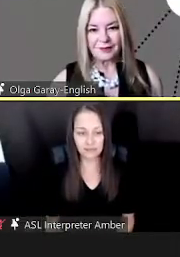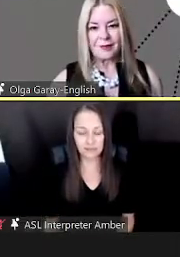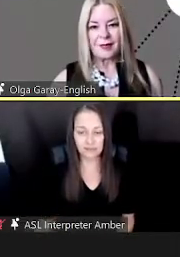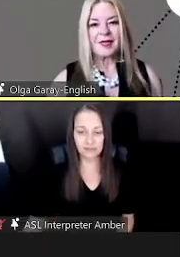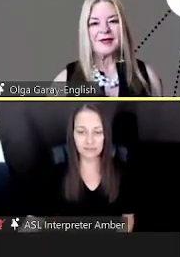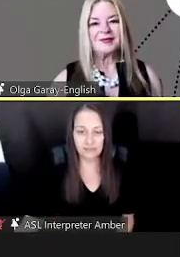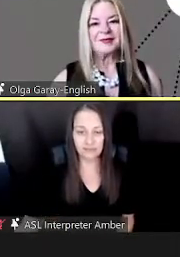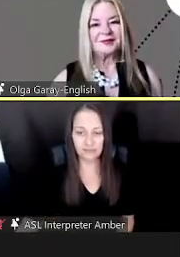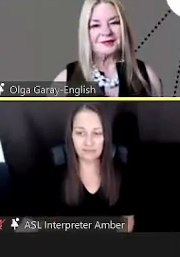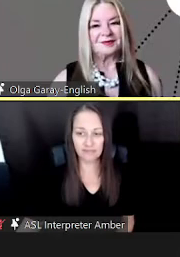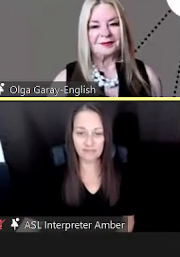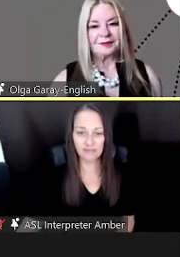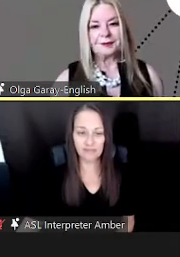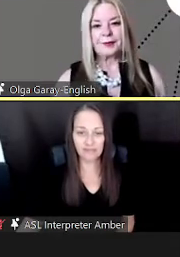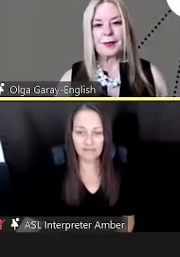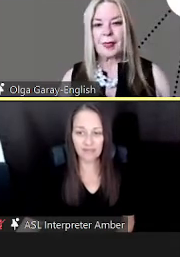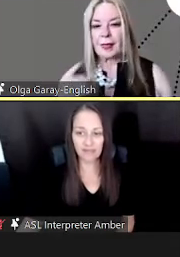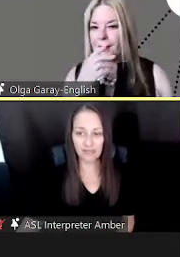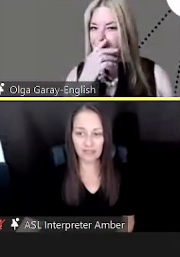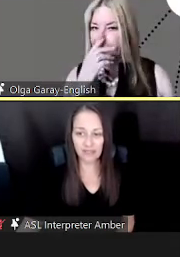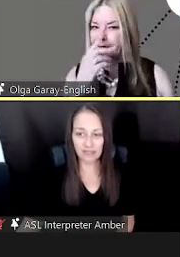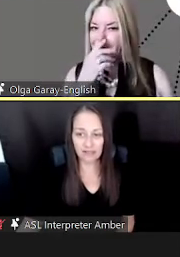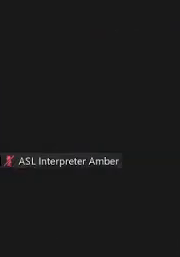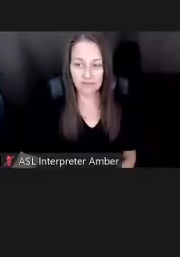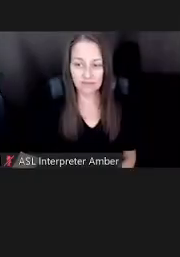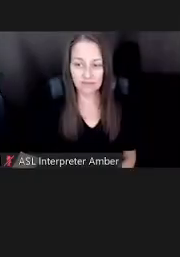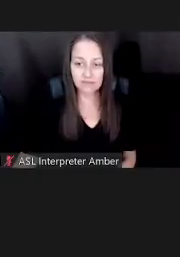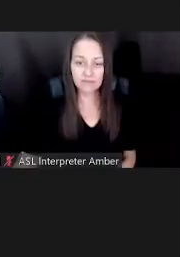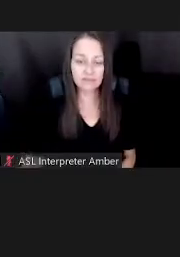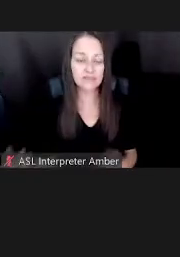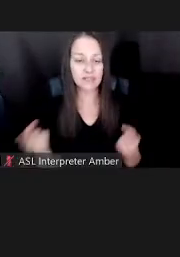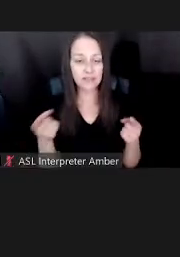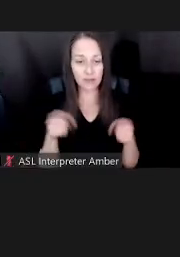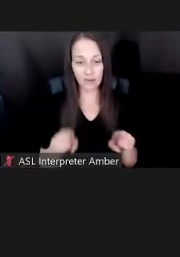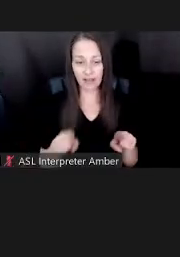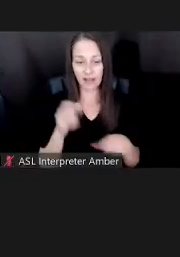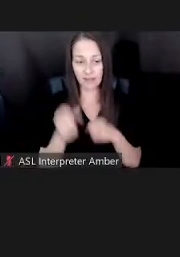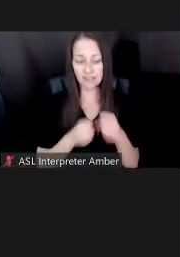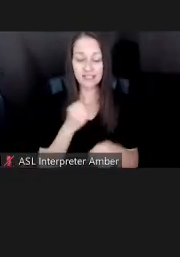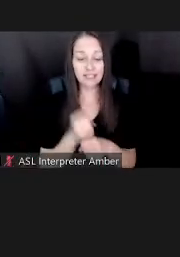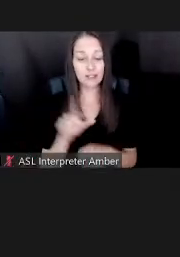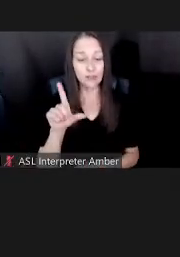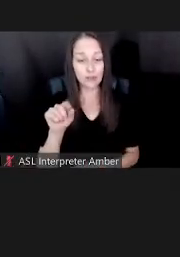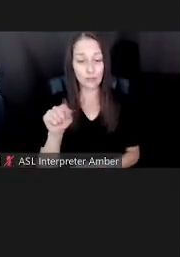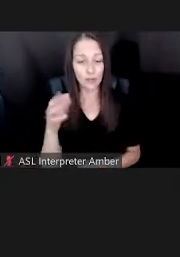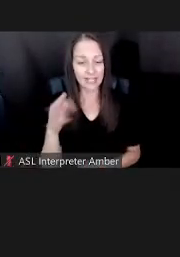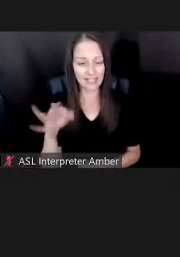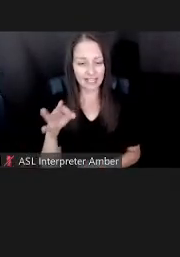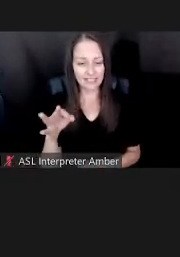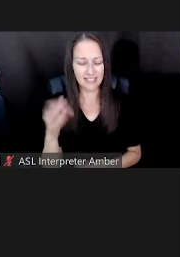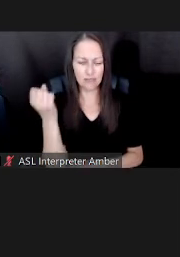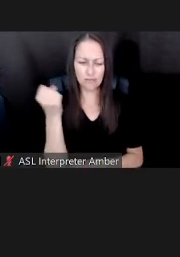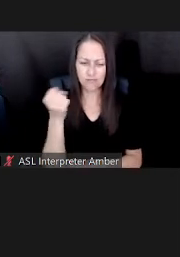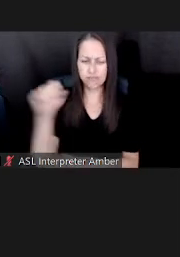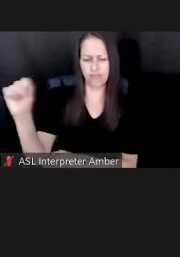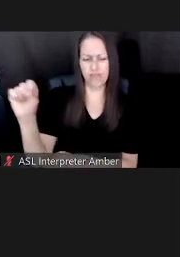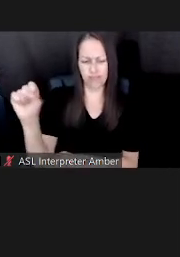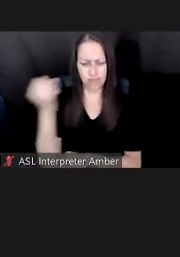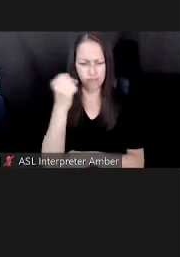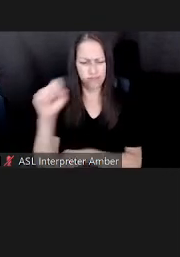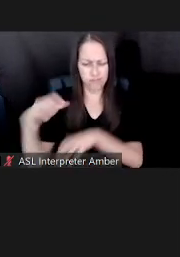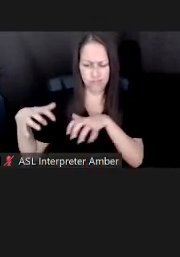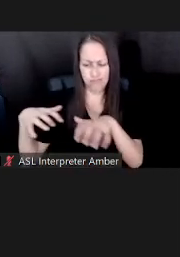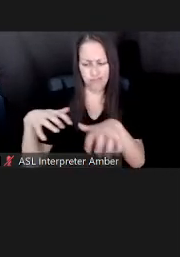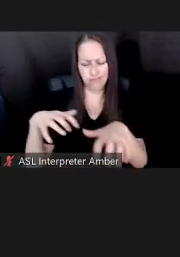In 2019, massive demonstrations were started mostly by high school students in